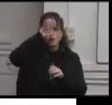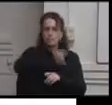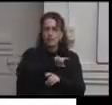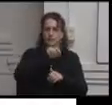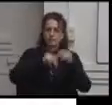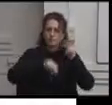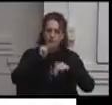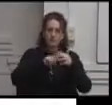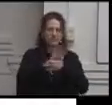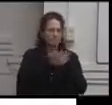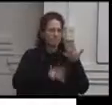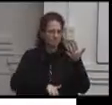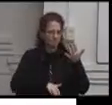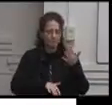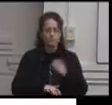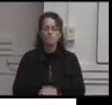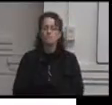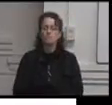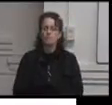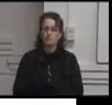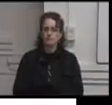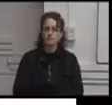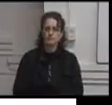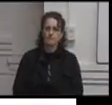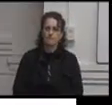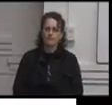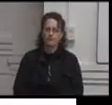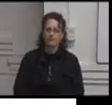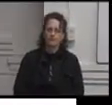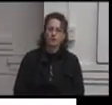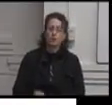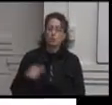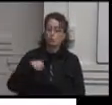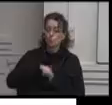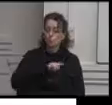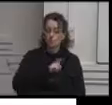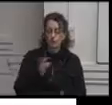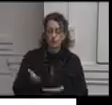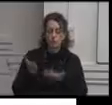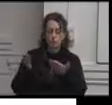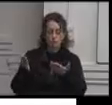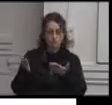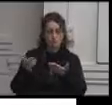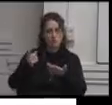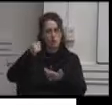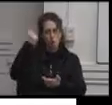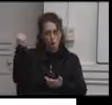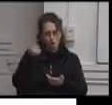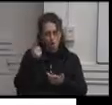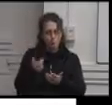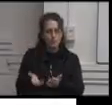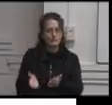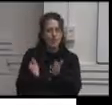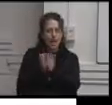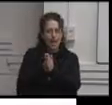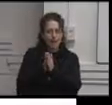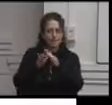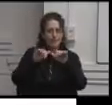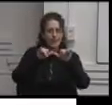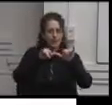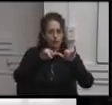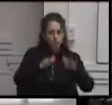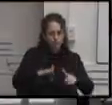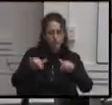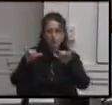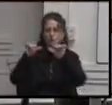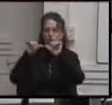that we ask the engineers and the architects to, as you go through